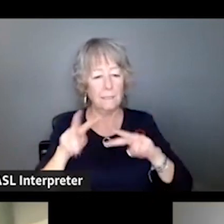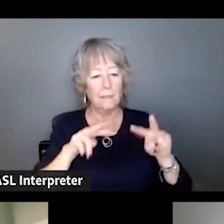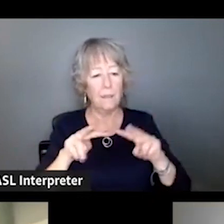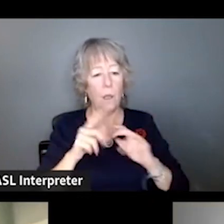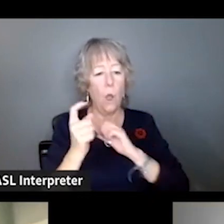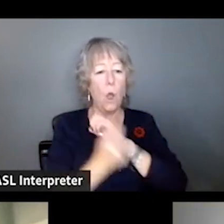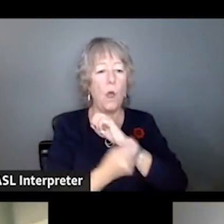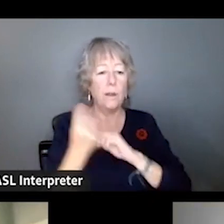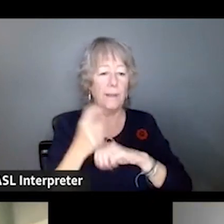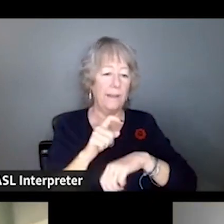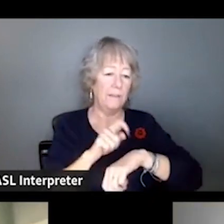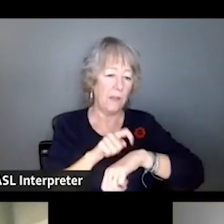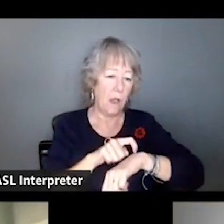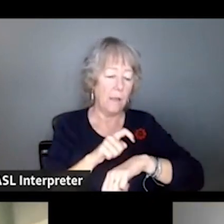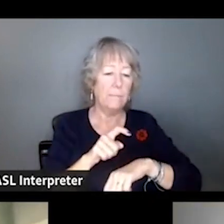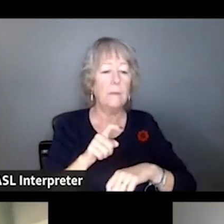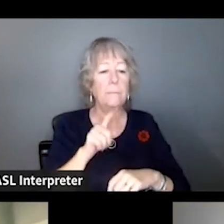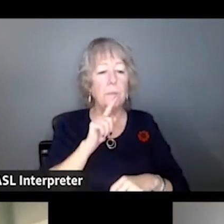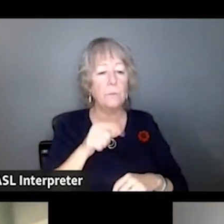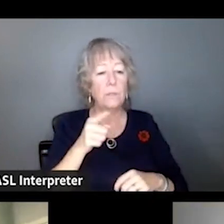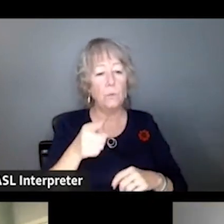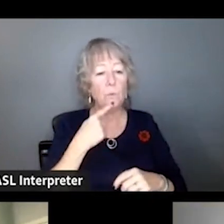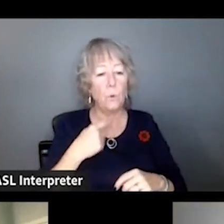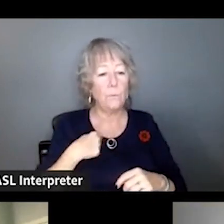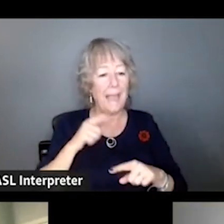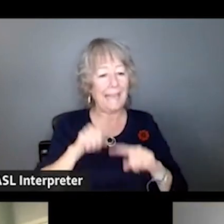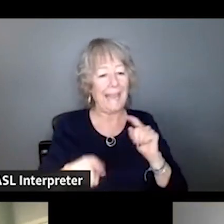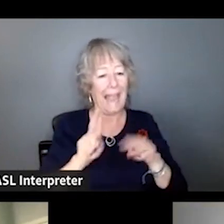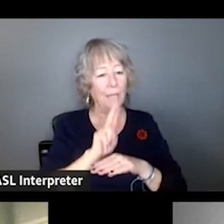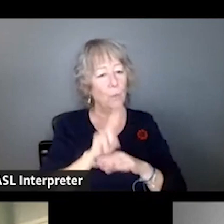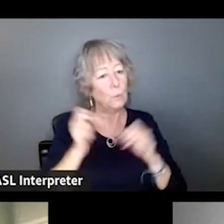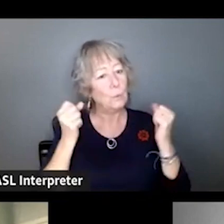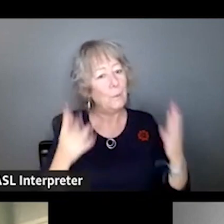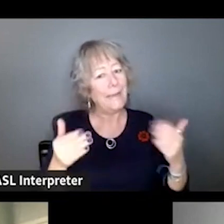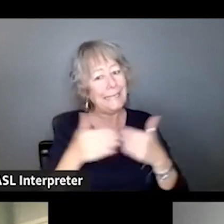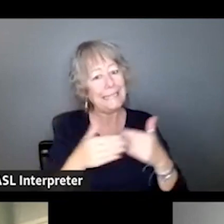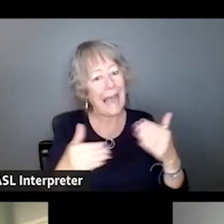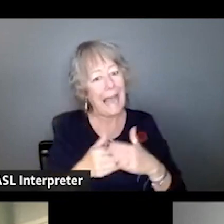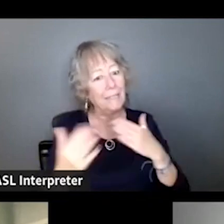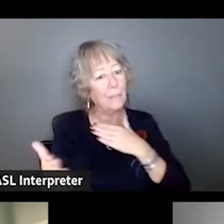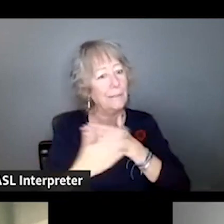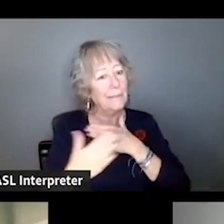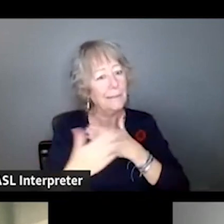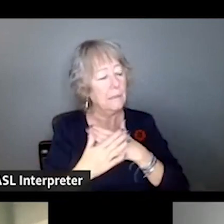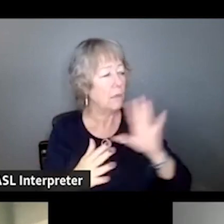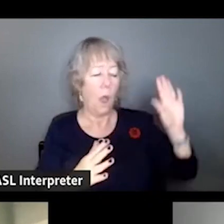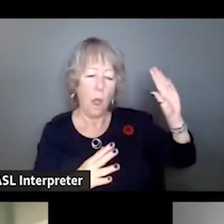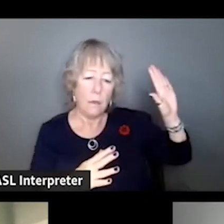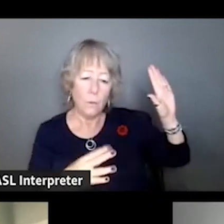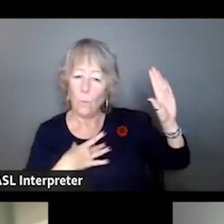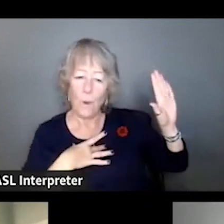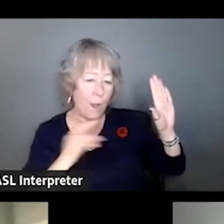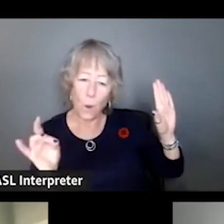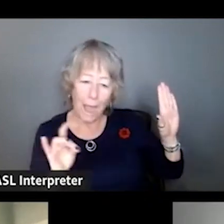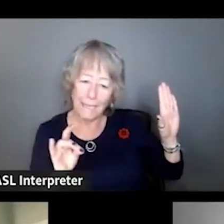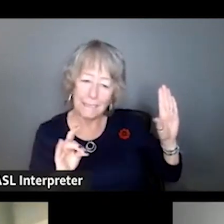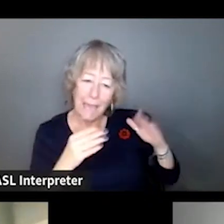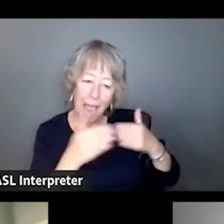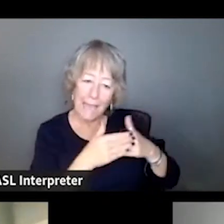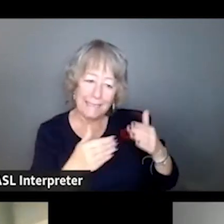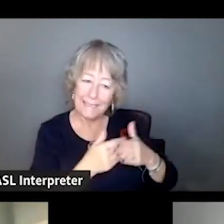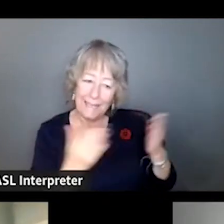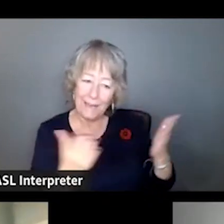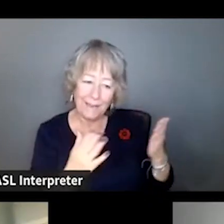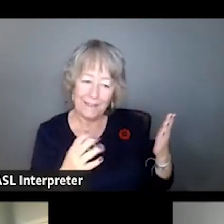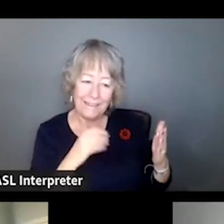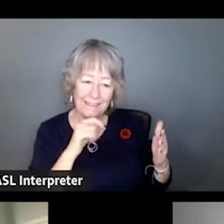automated time-based, because you guys told me I couldn't use too many slides. No, we don't do slides here. No, that's not a slide. It's